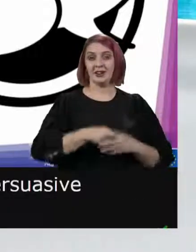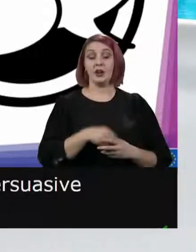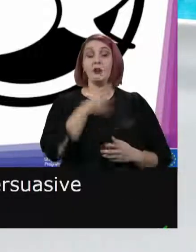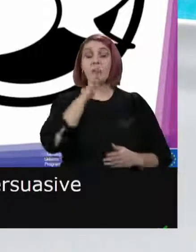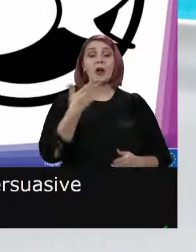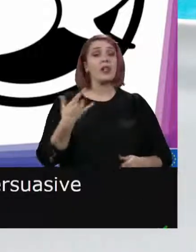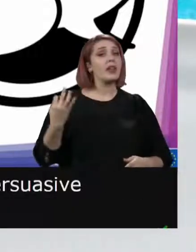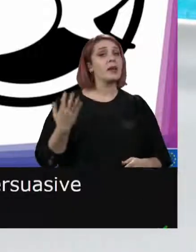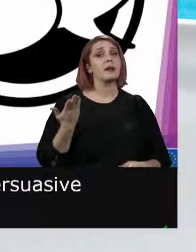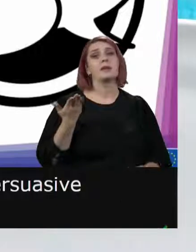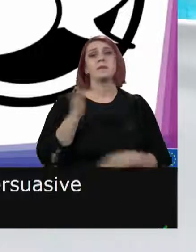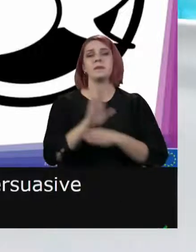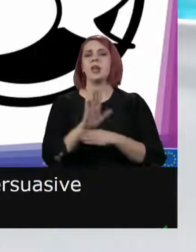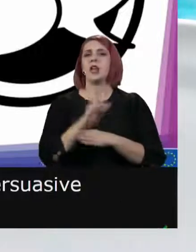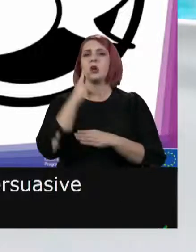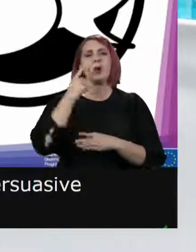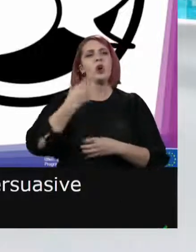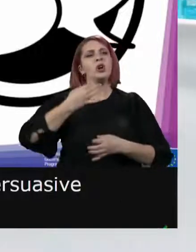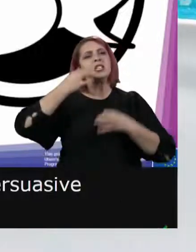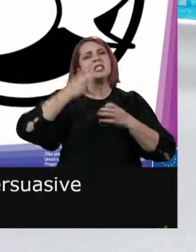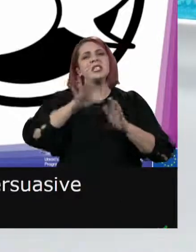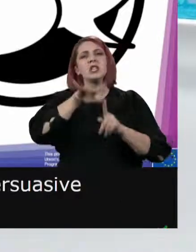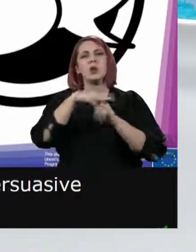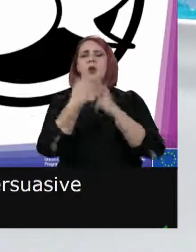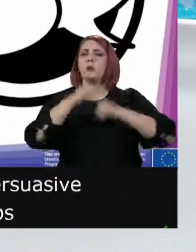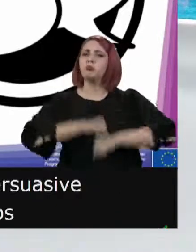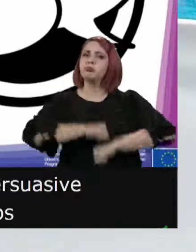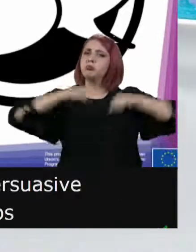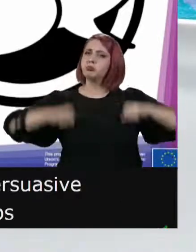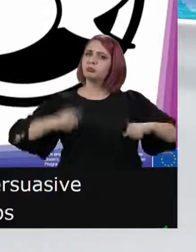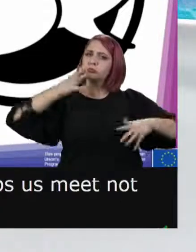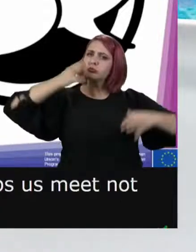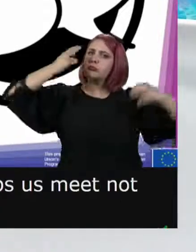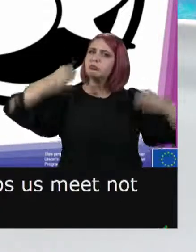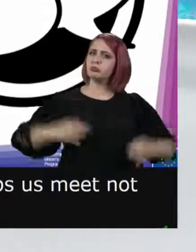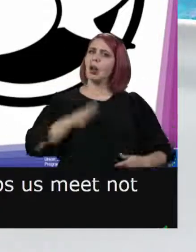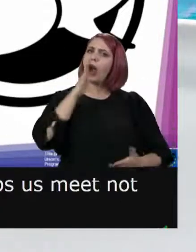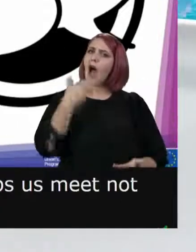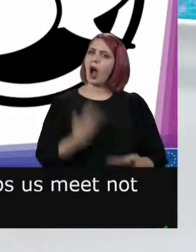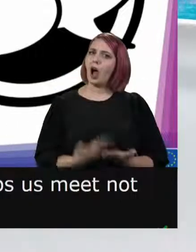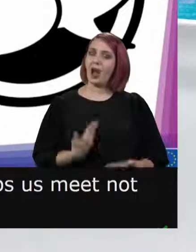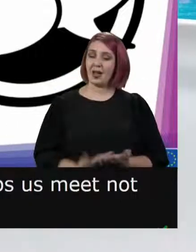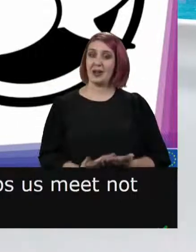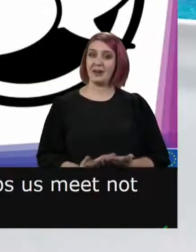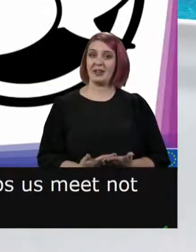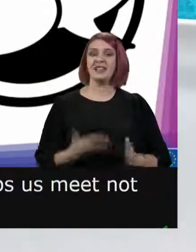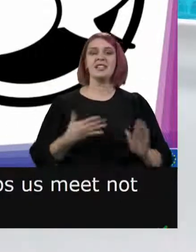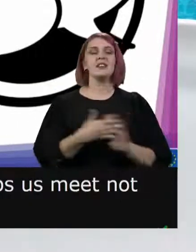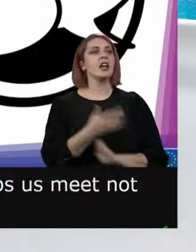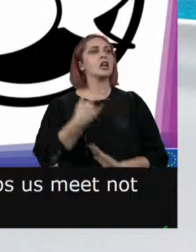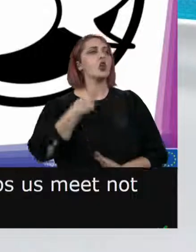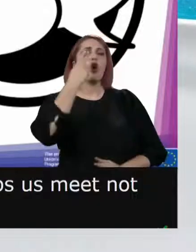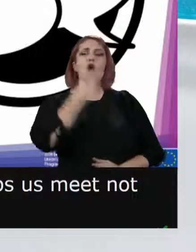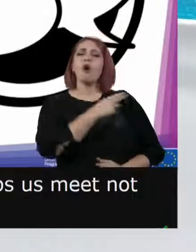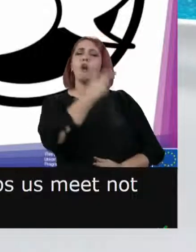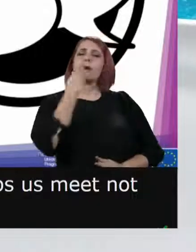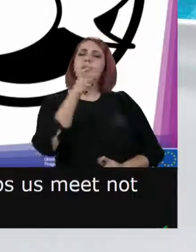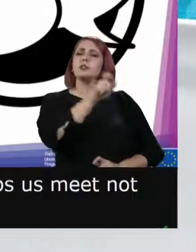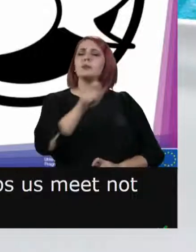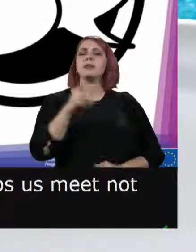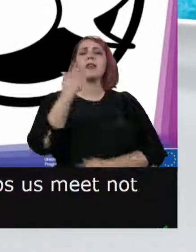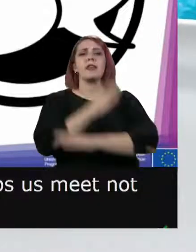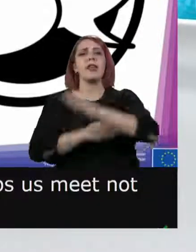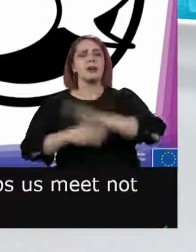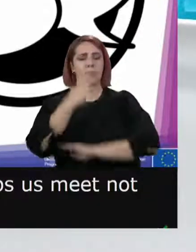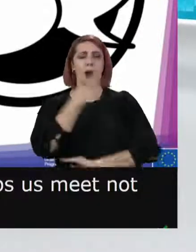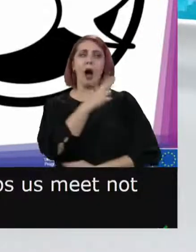Really making it clear how this helps us meet not only our commitments to people with disabilities, but perhaps some of the commitments made at